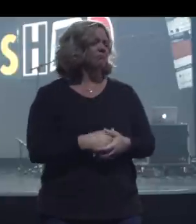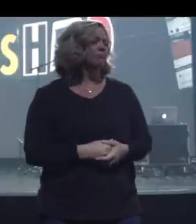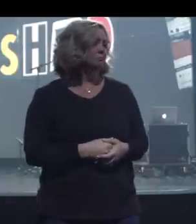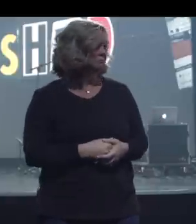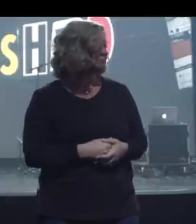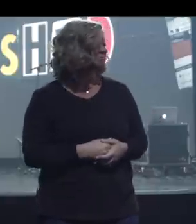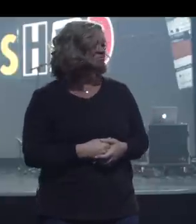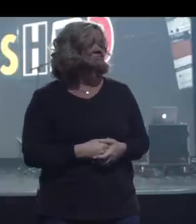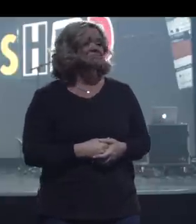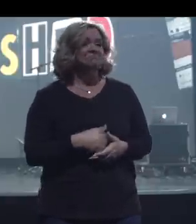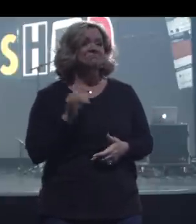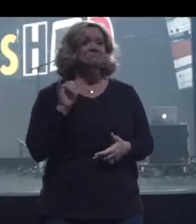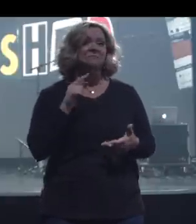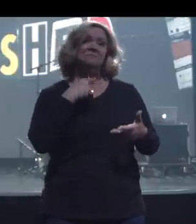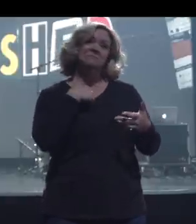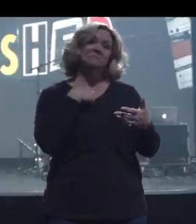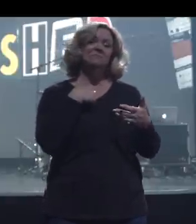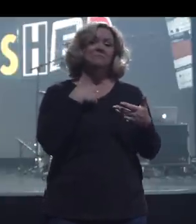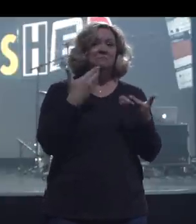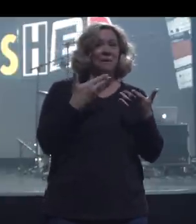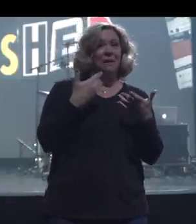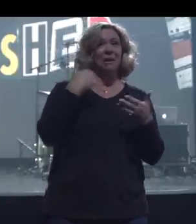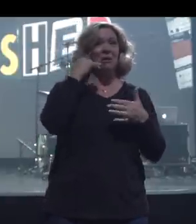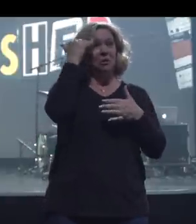Maybe some of us adults need a little 24-hour rule.